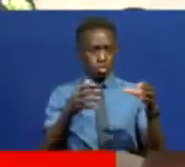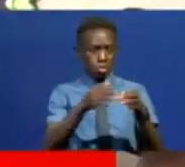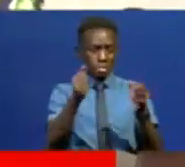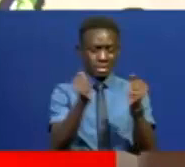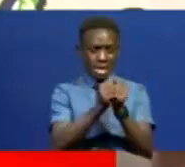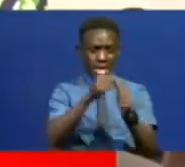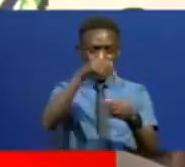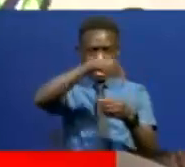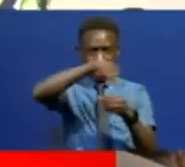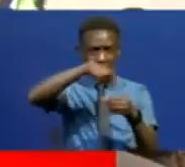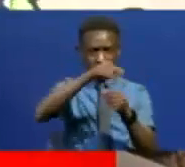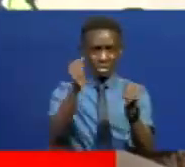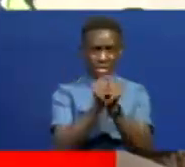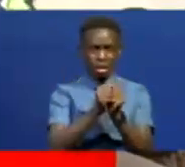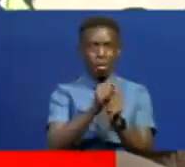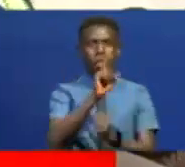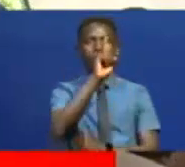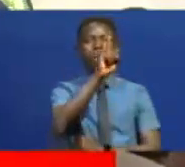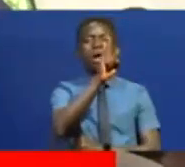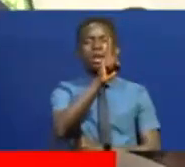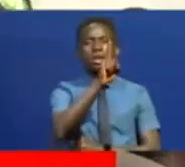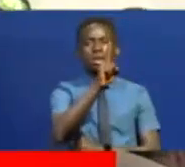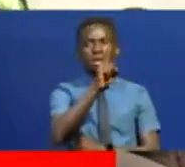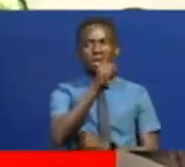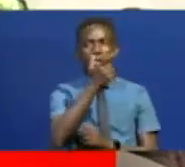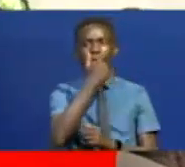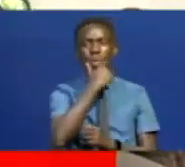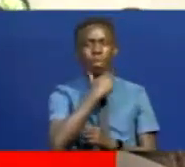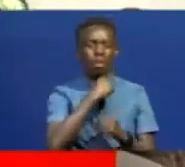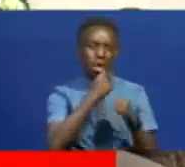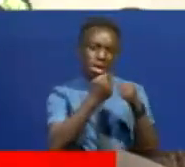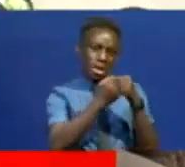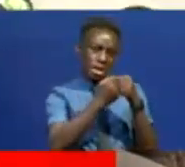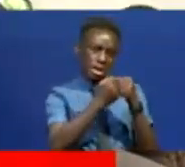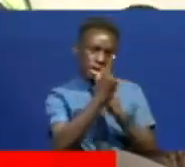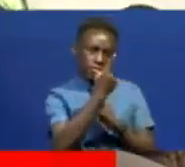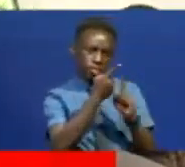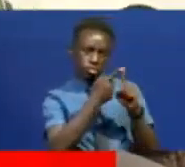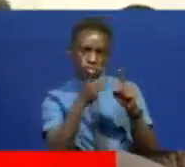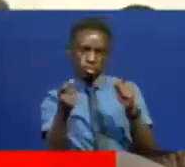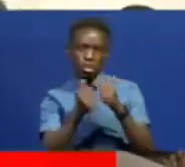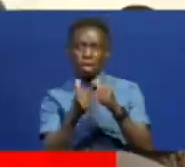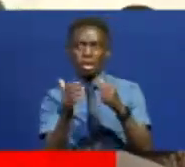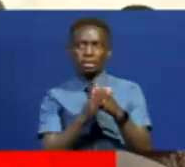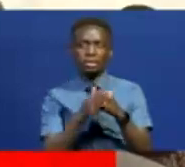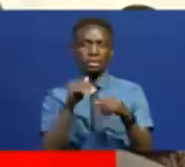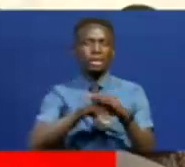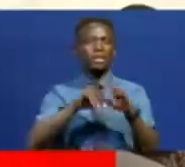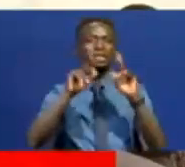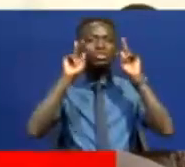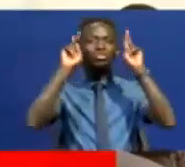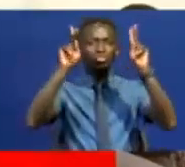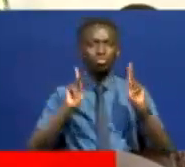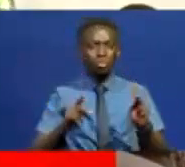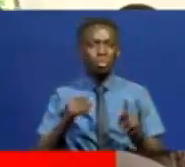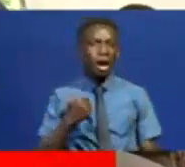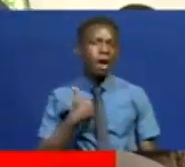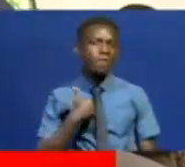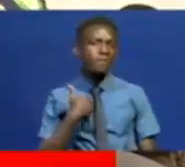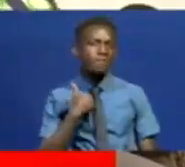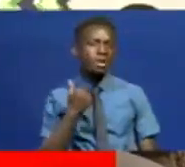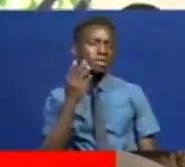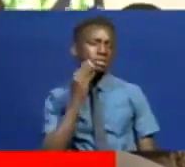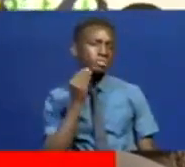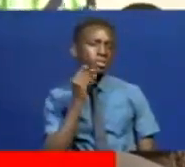even between the ages of 11 to 19 in Kisumu County, have experienced pregnancy. We